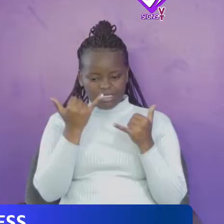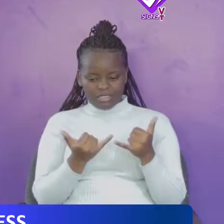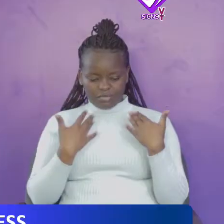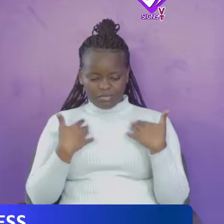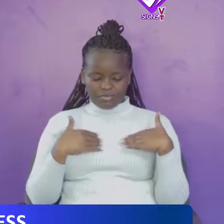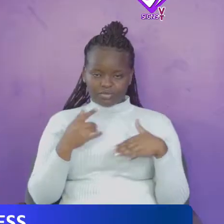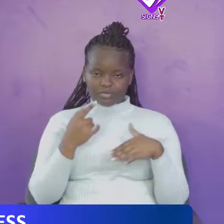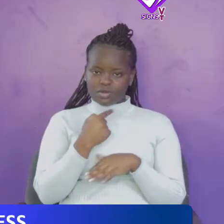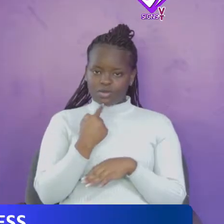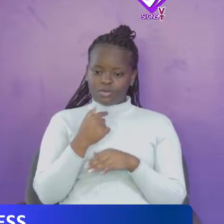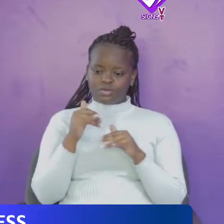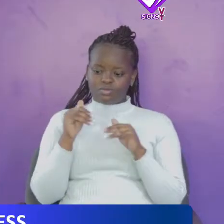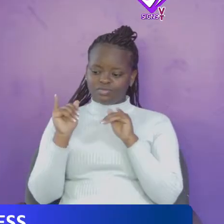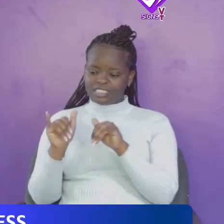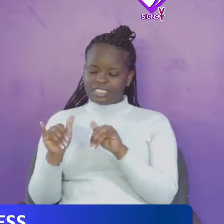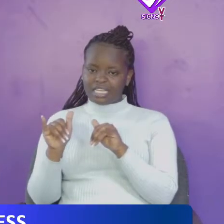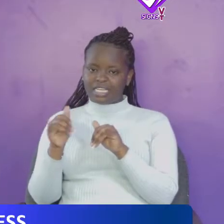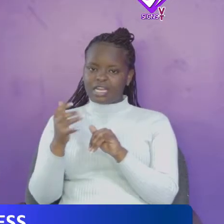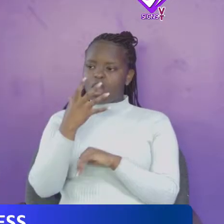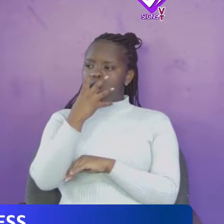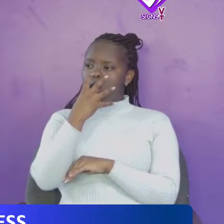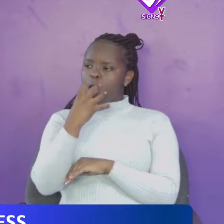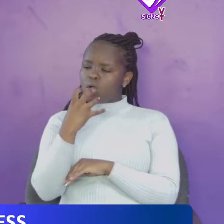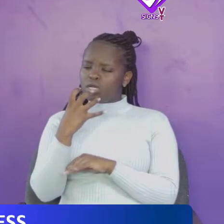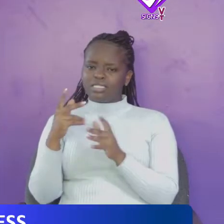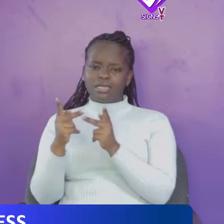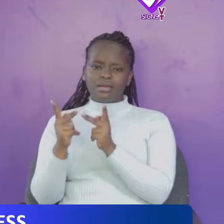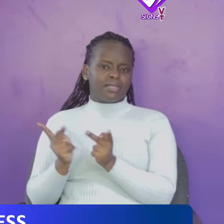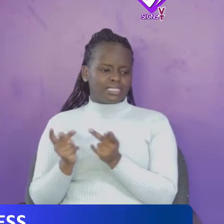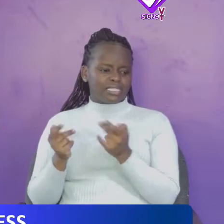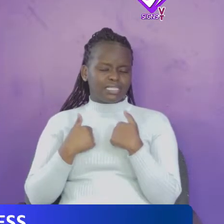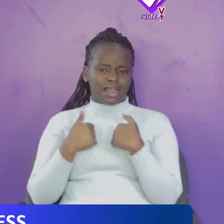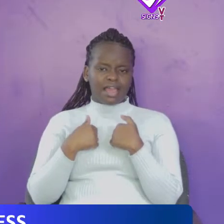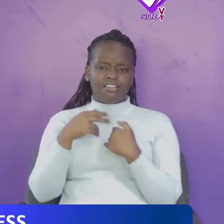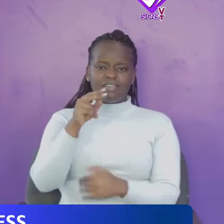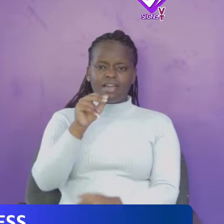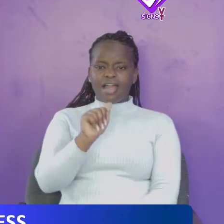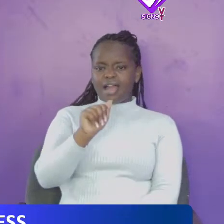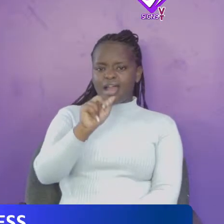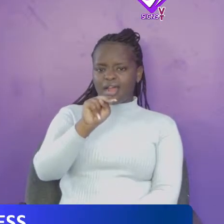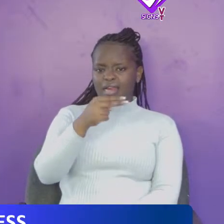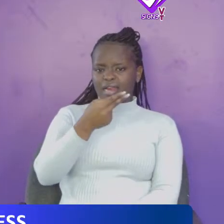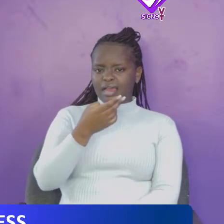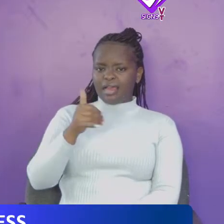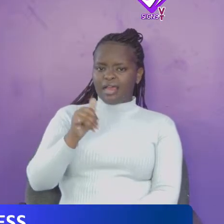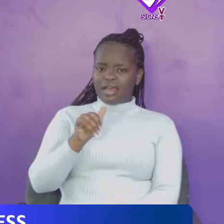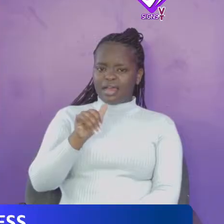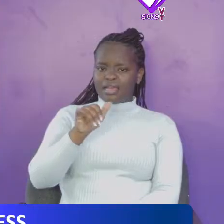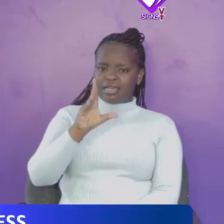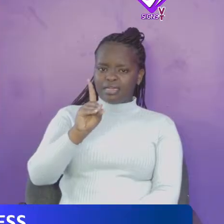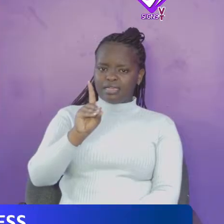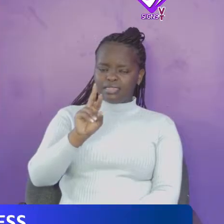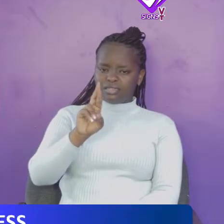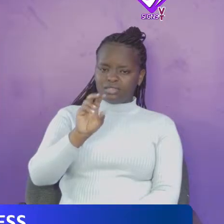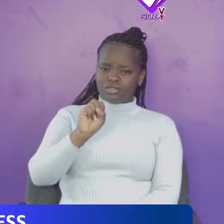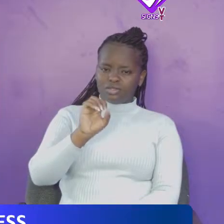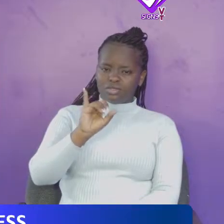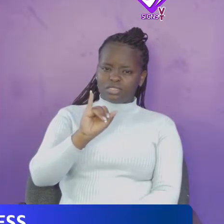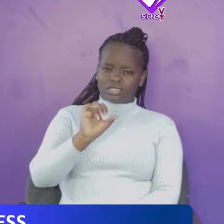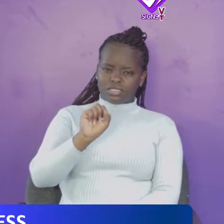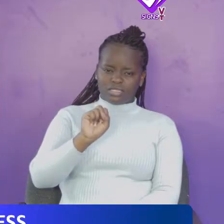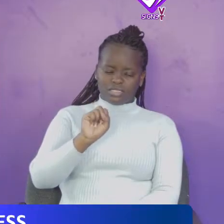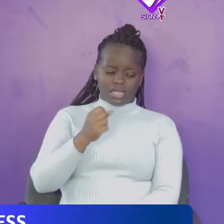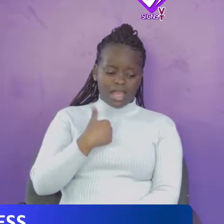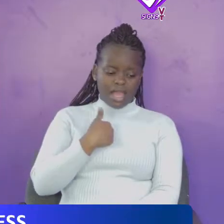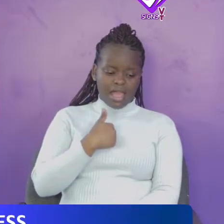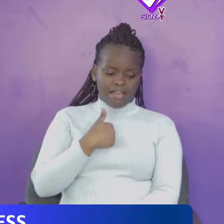who reside in hot, humid environments and they have anhidrosis. Yeah. There is a story that Nation did